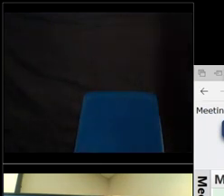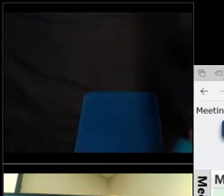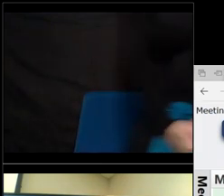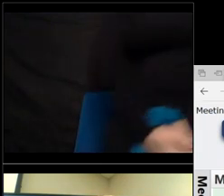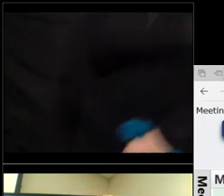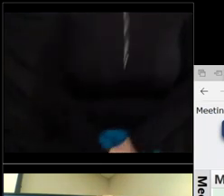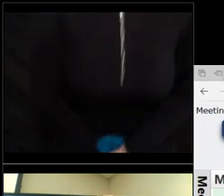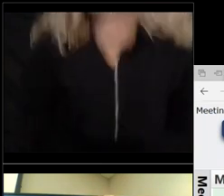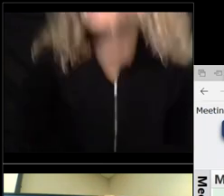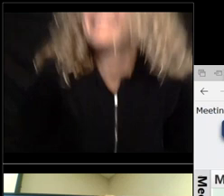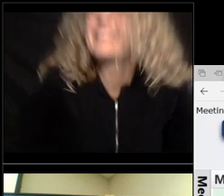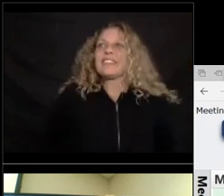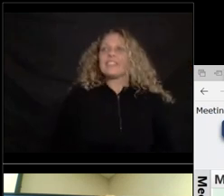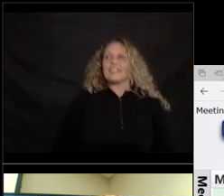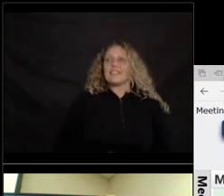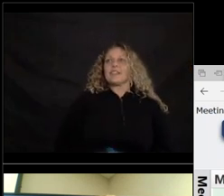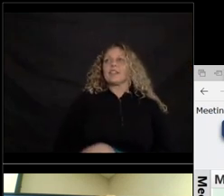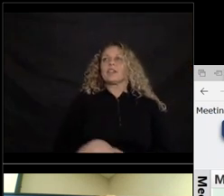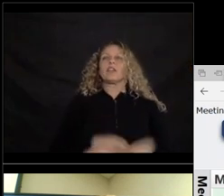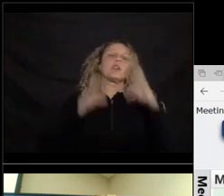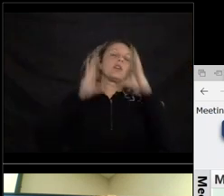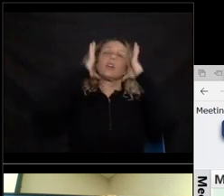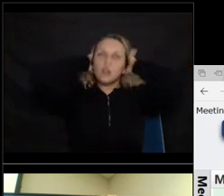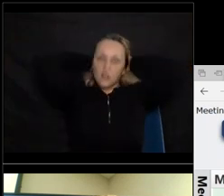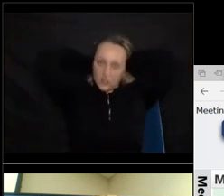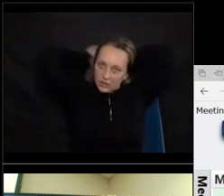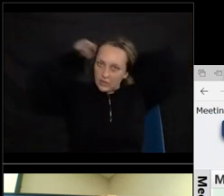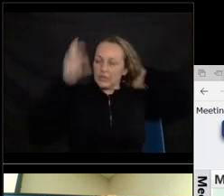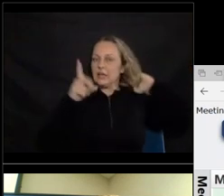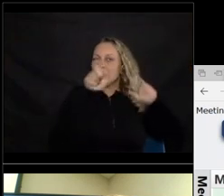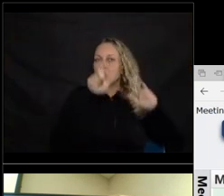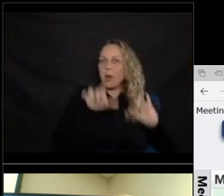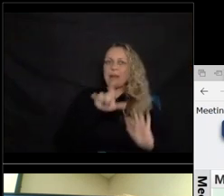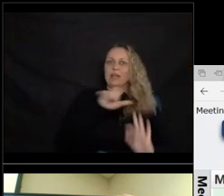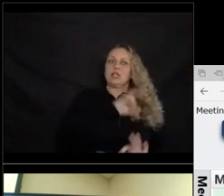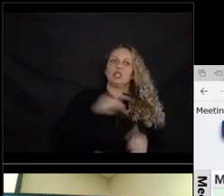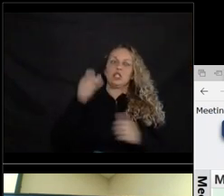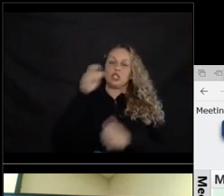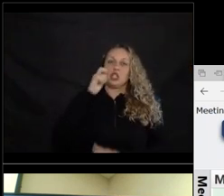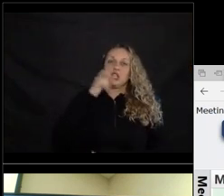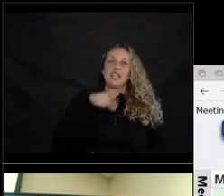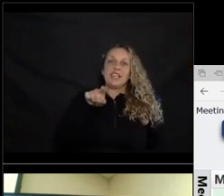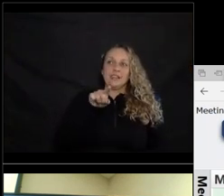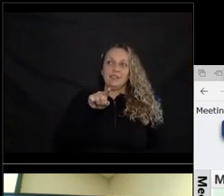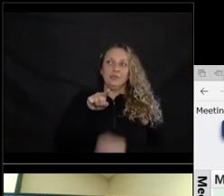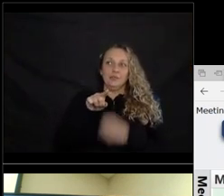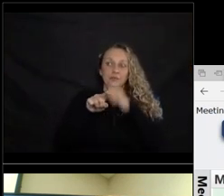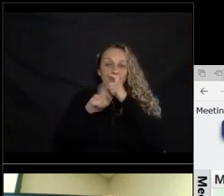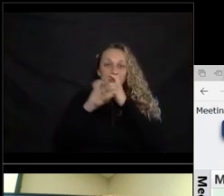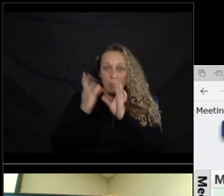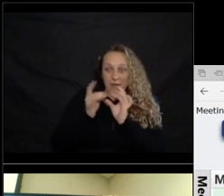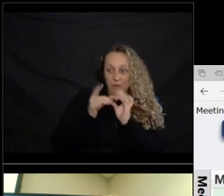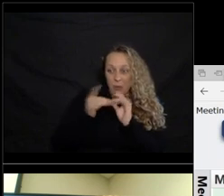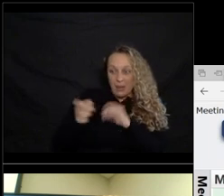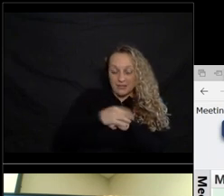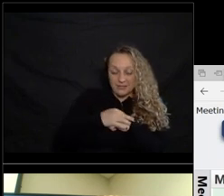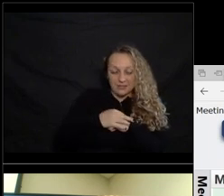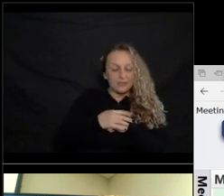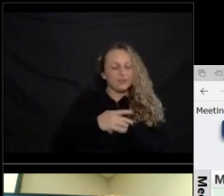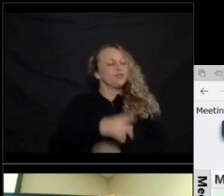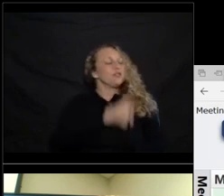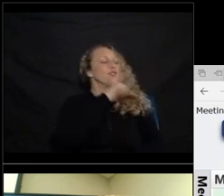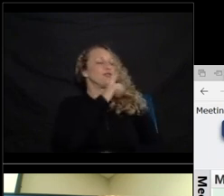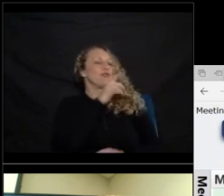congrats. And I do believe Deputy Chief Interim is there. Would you like to make a few comments? Sure.